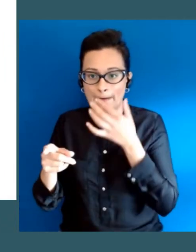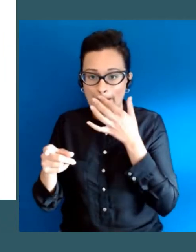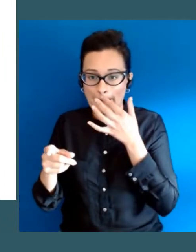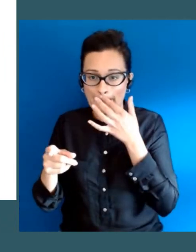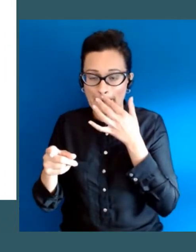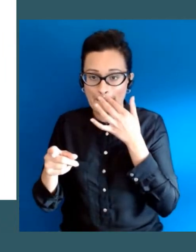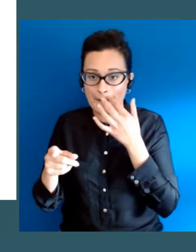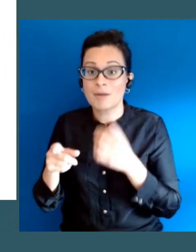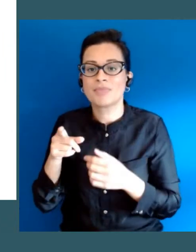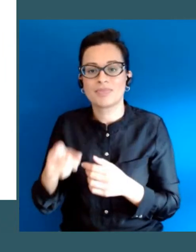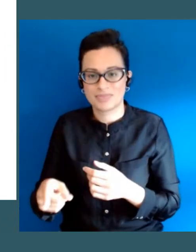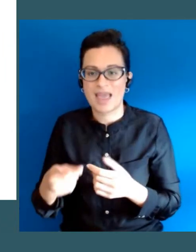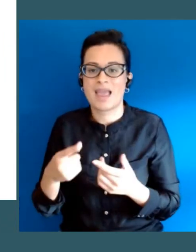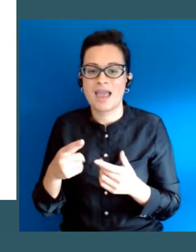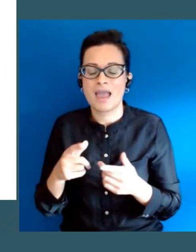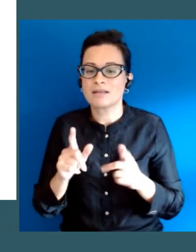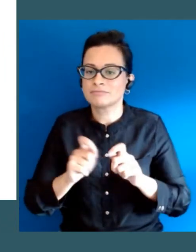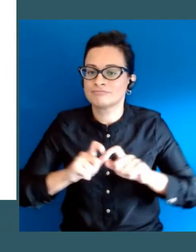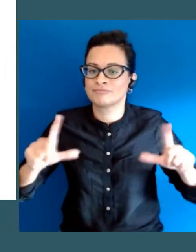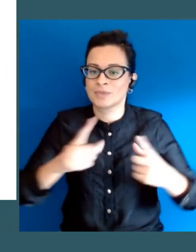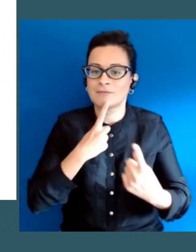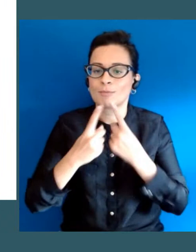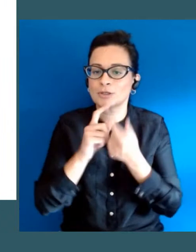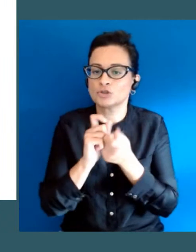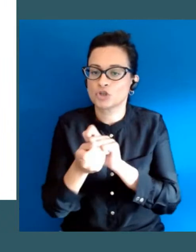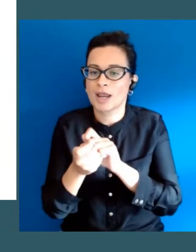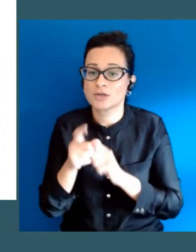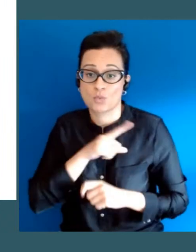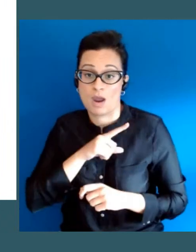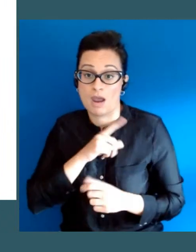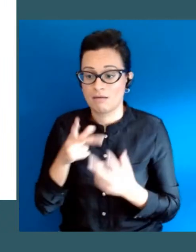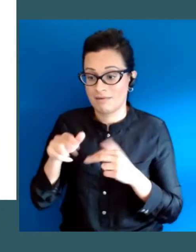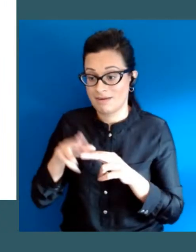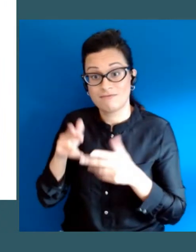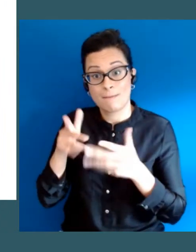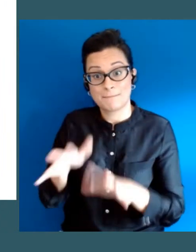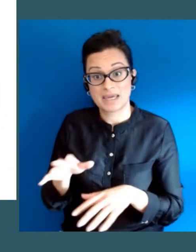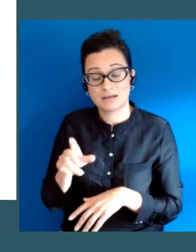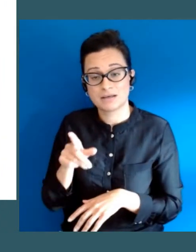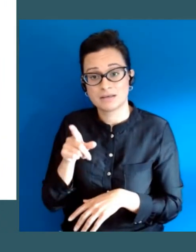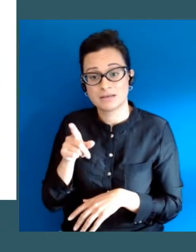change a little bit. So we know that if you've had